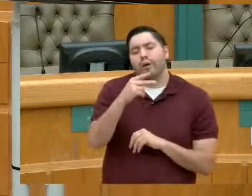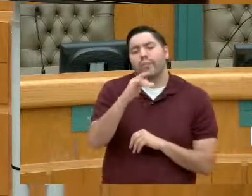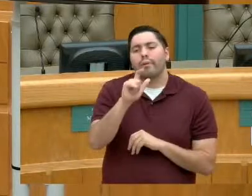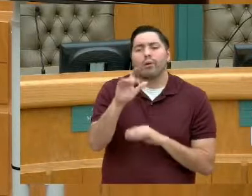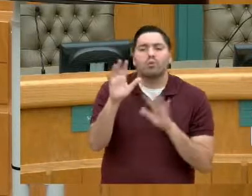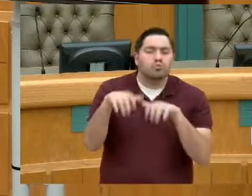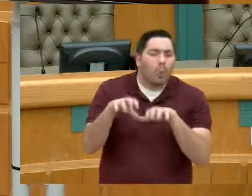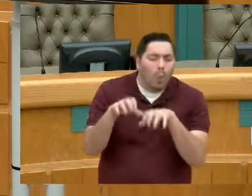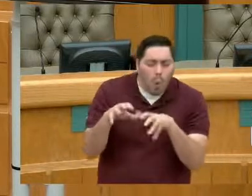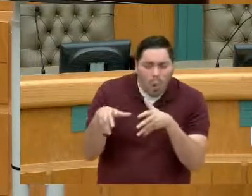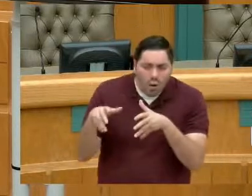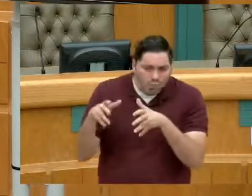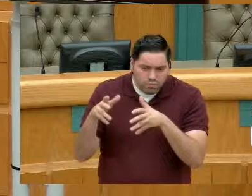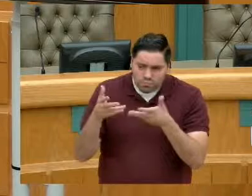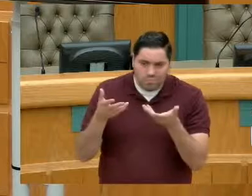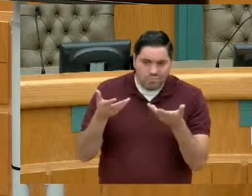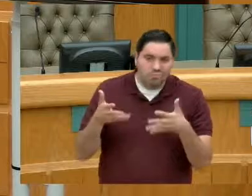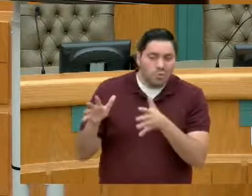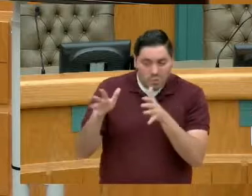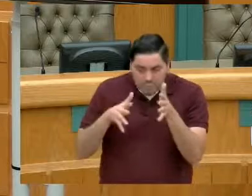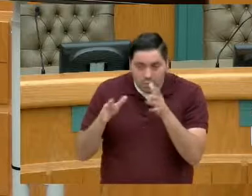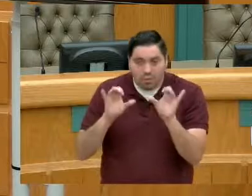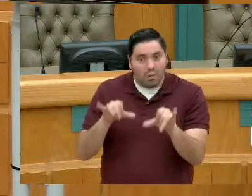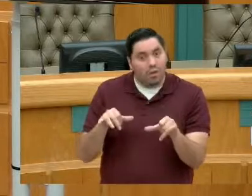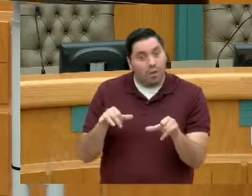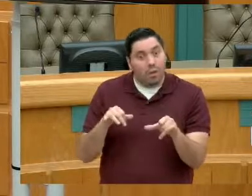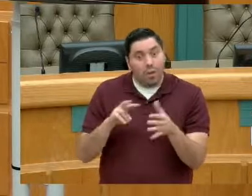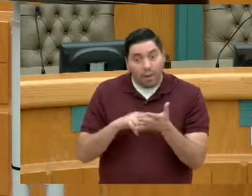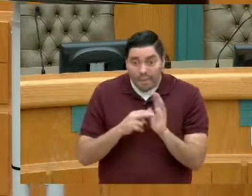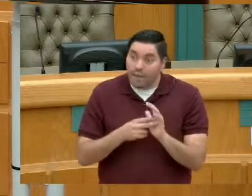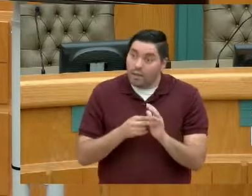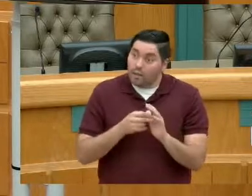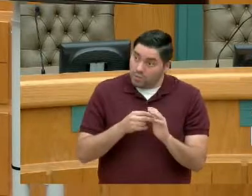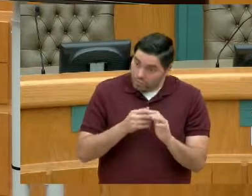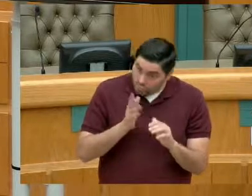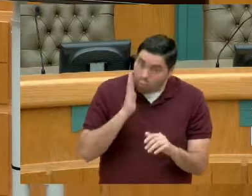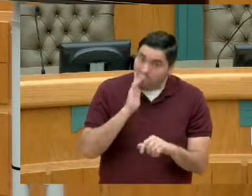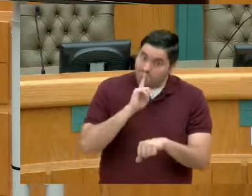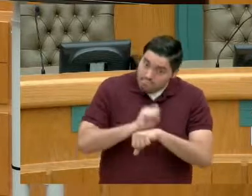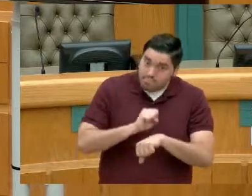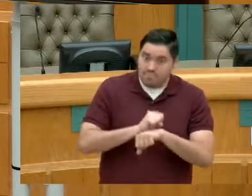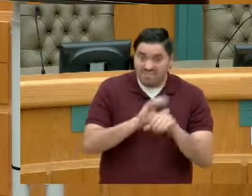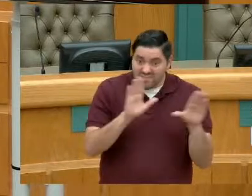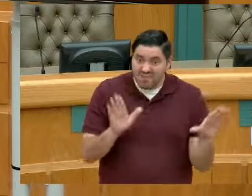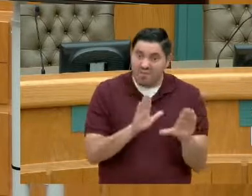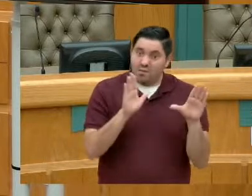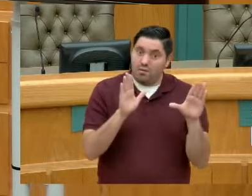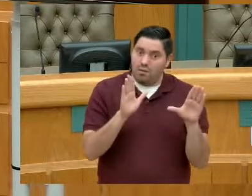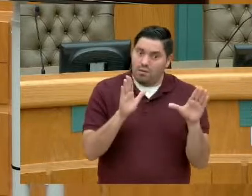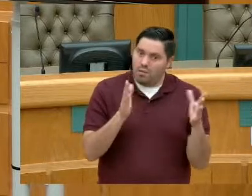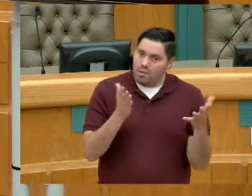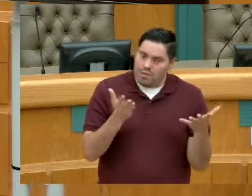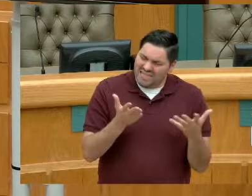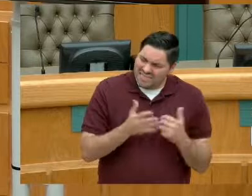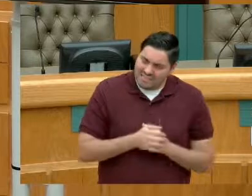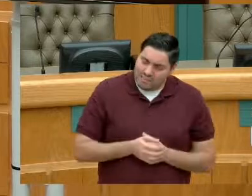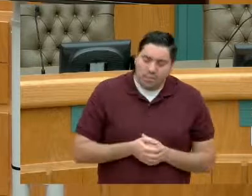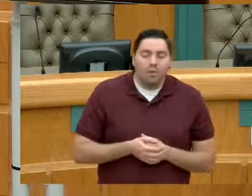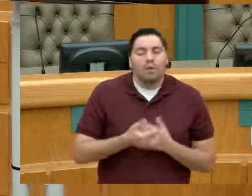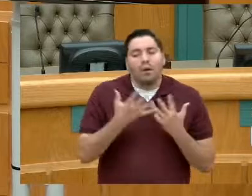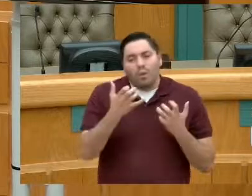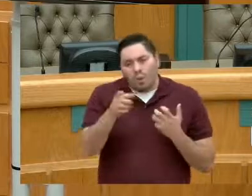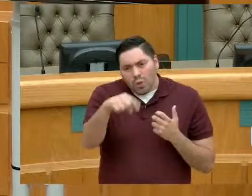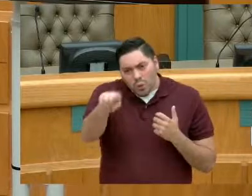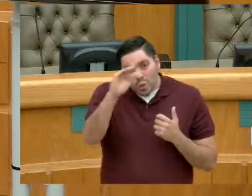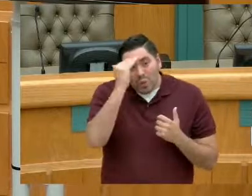want to take comfort that it's going to come on Sunday exactly where we think it's happening today. And I want you to know